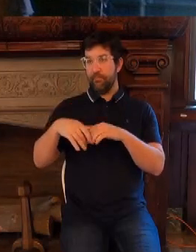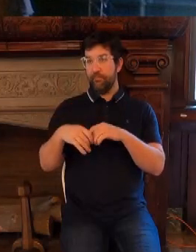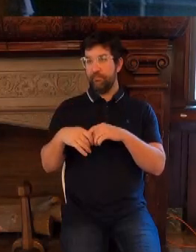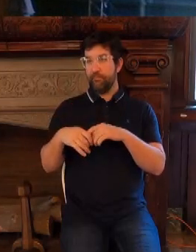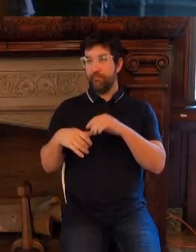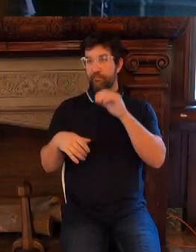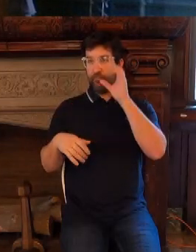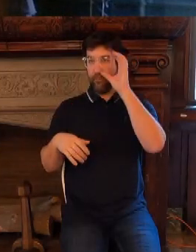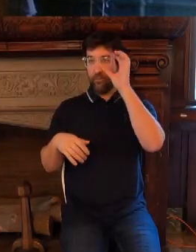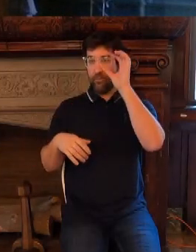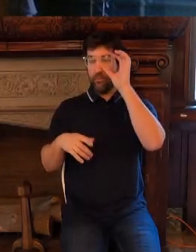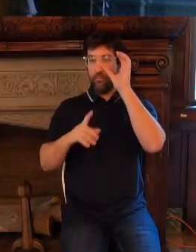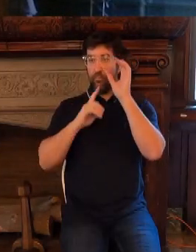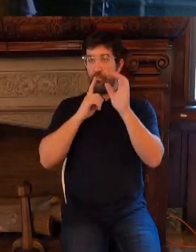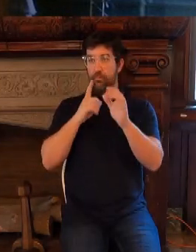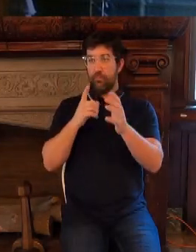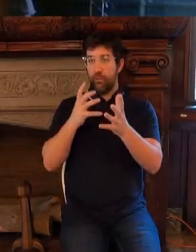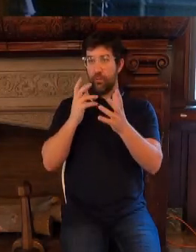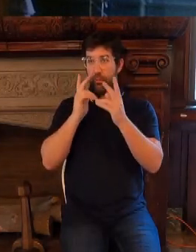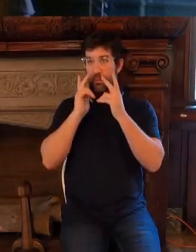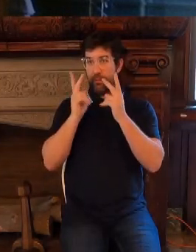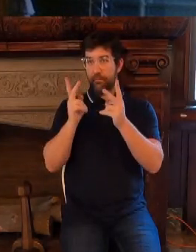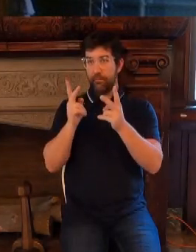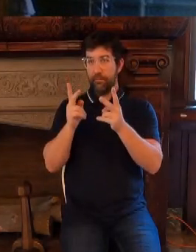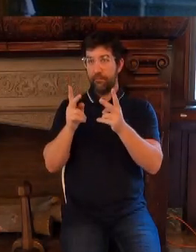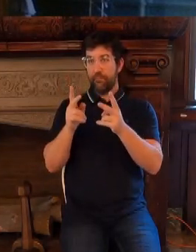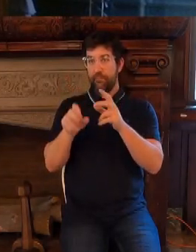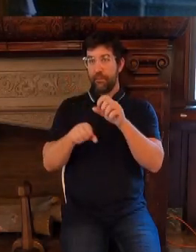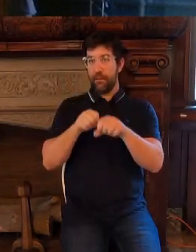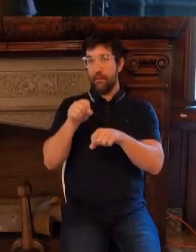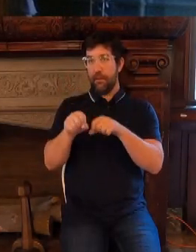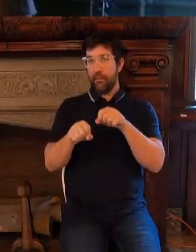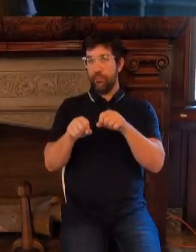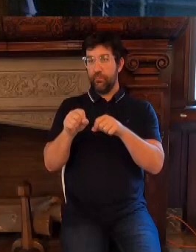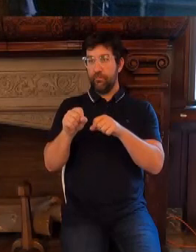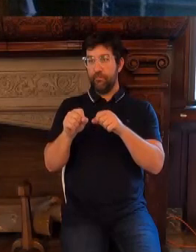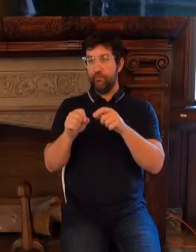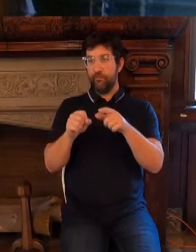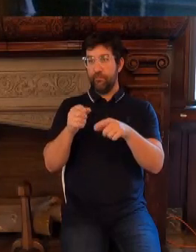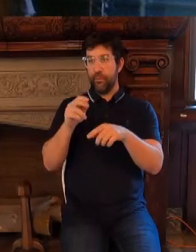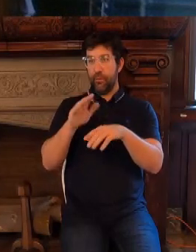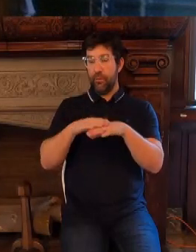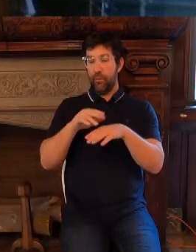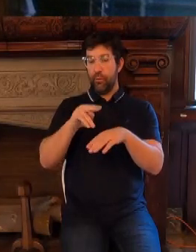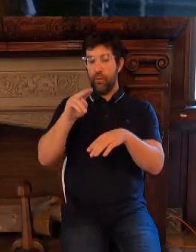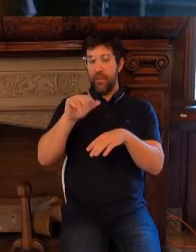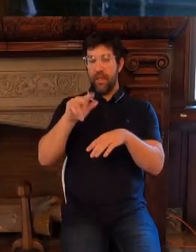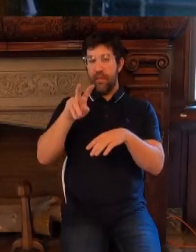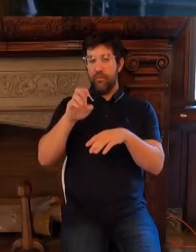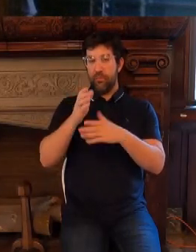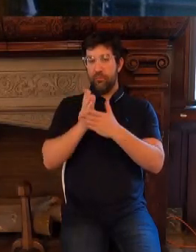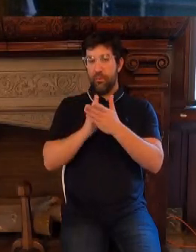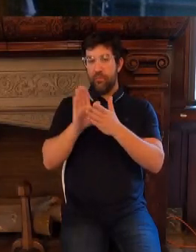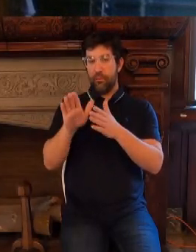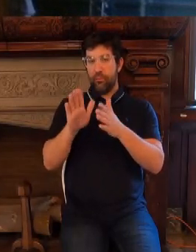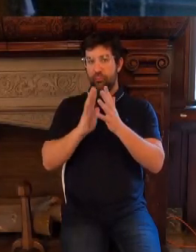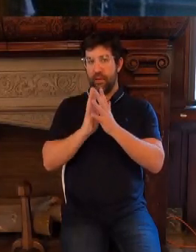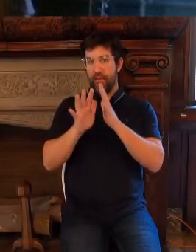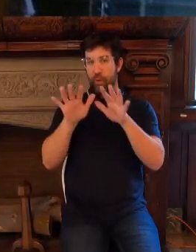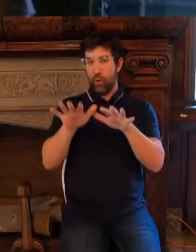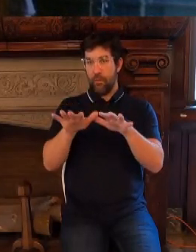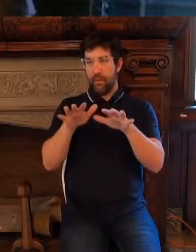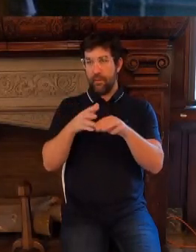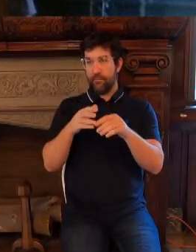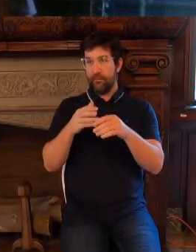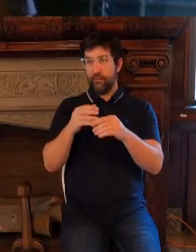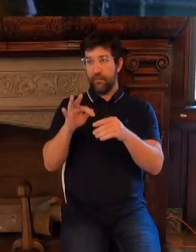And I'd really like to see bicycle facilities on North Avenue as a part of the traffic calming.